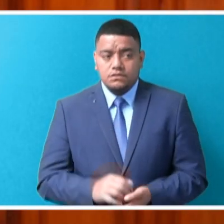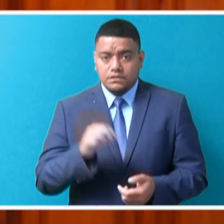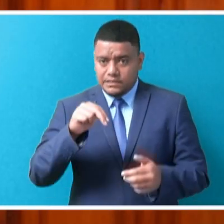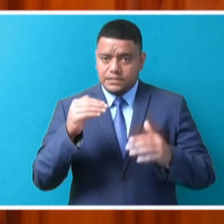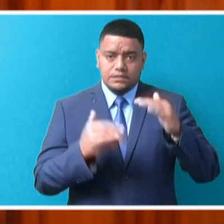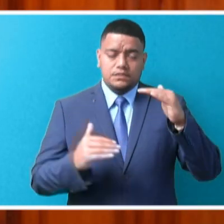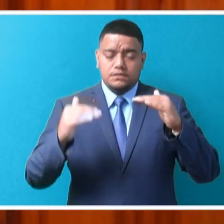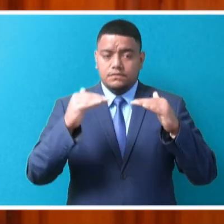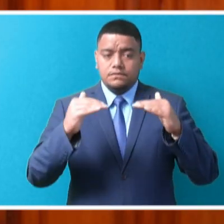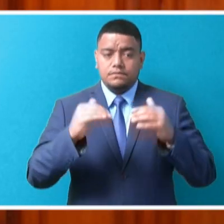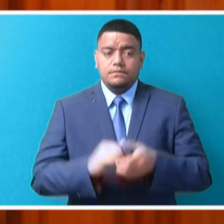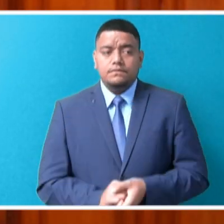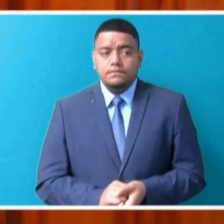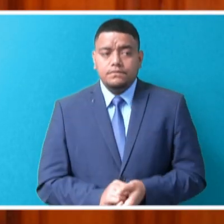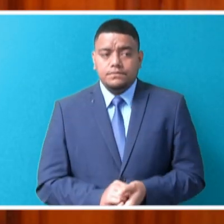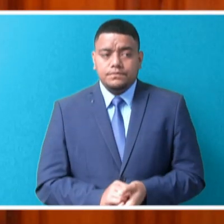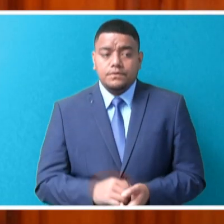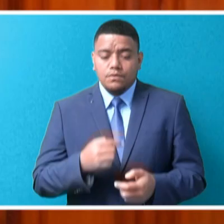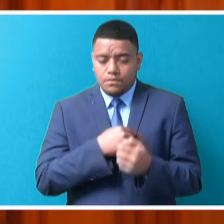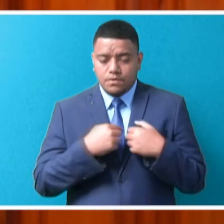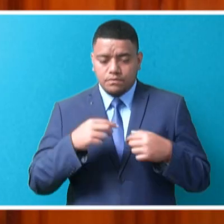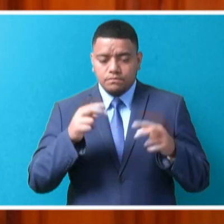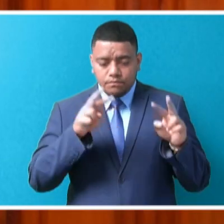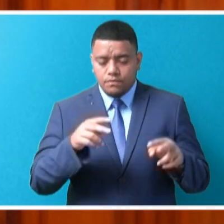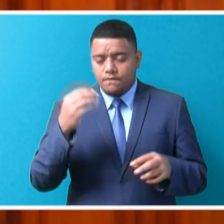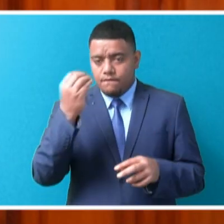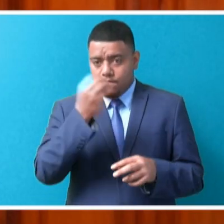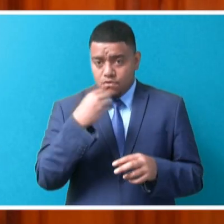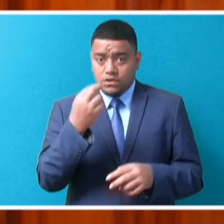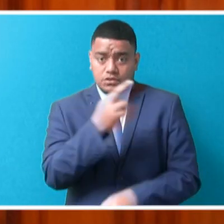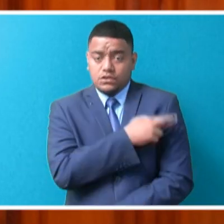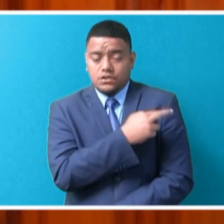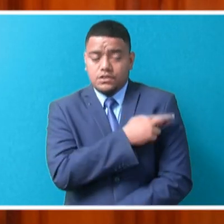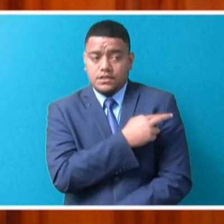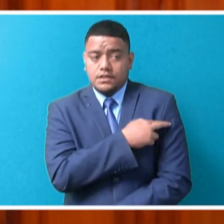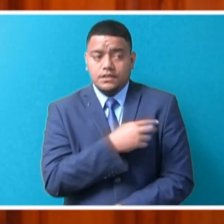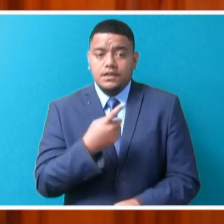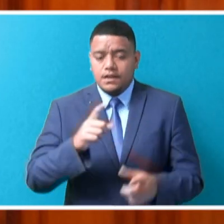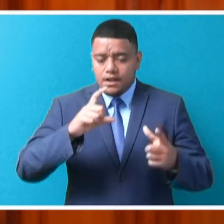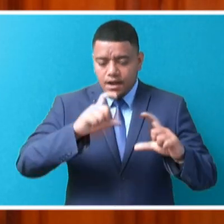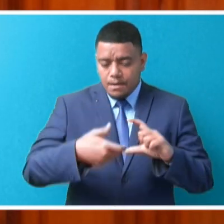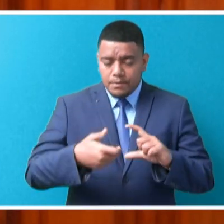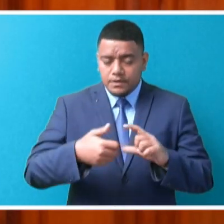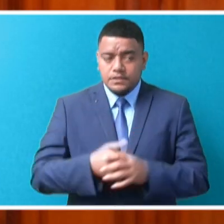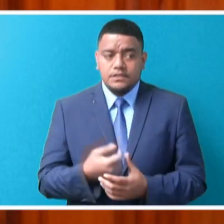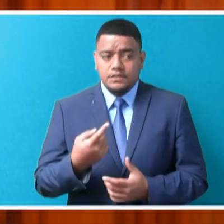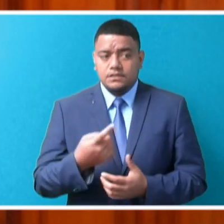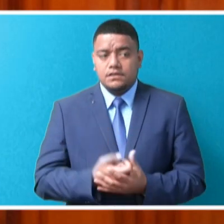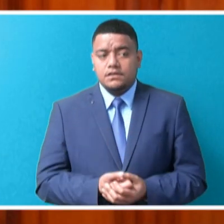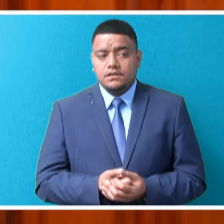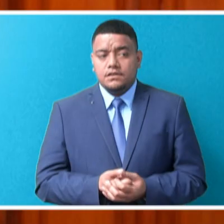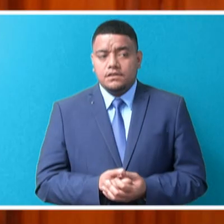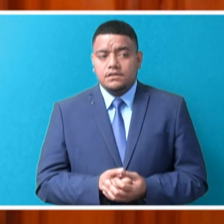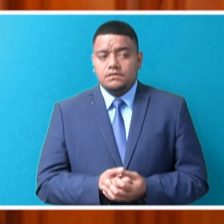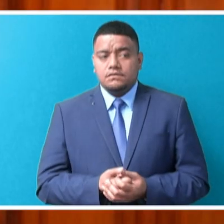central pillars in delivering food security, export earnings, climate mitigation, rural livelihoods, and